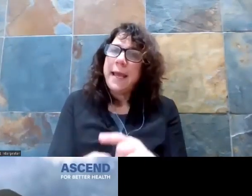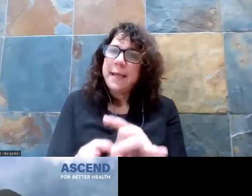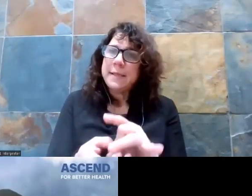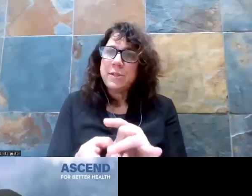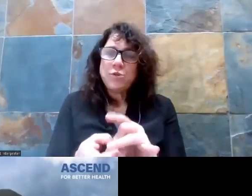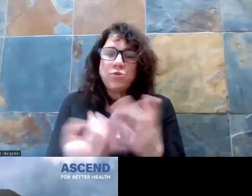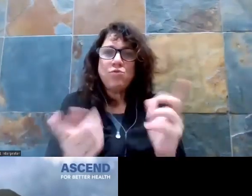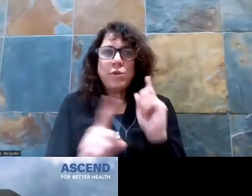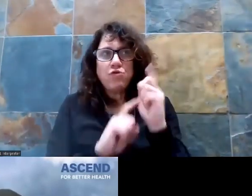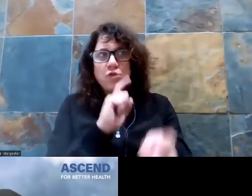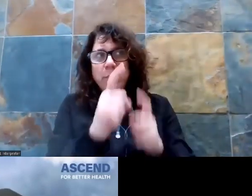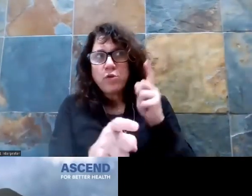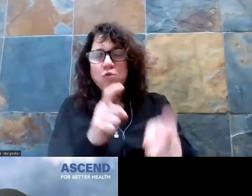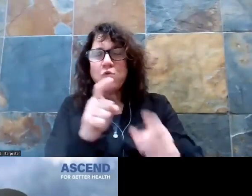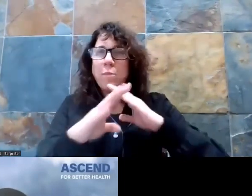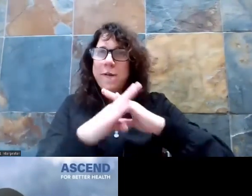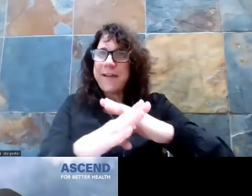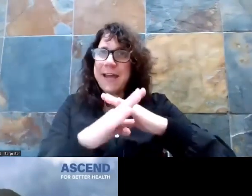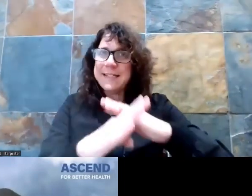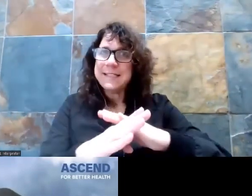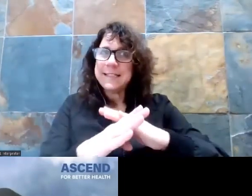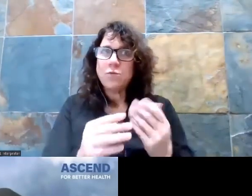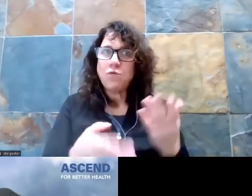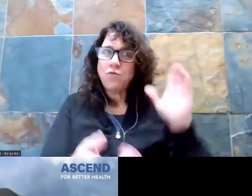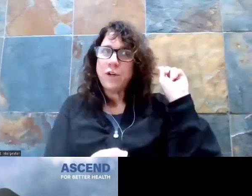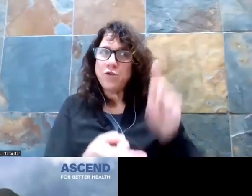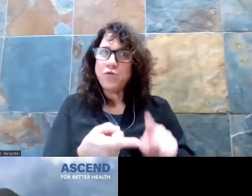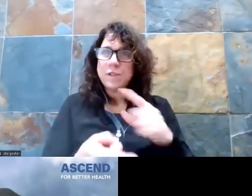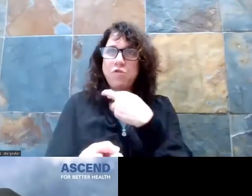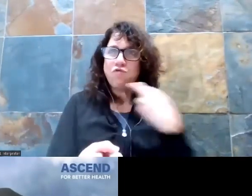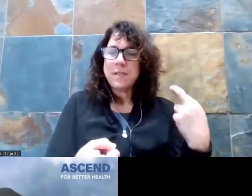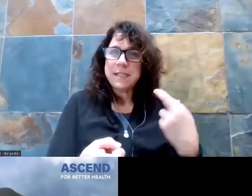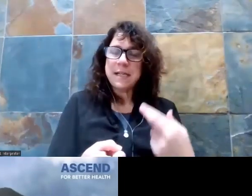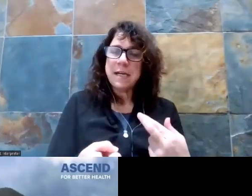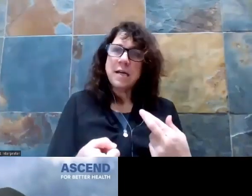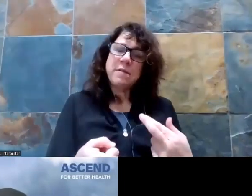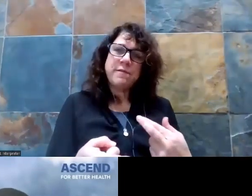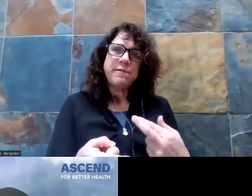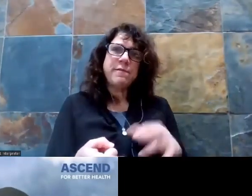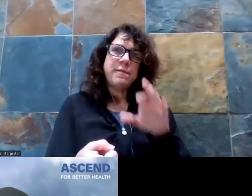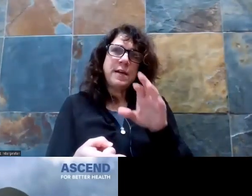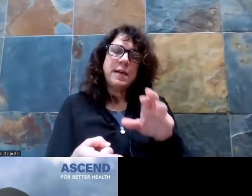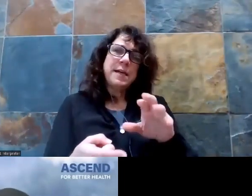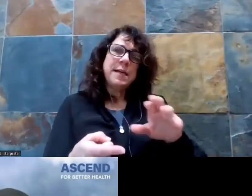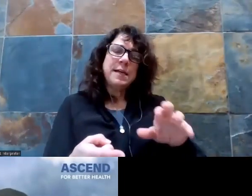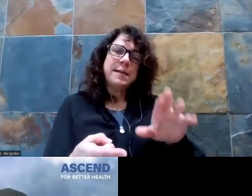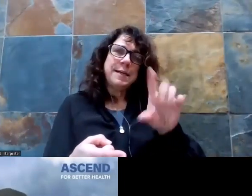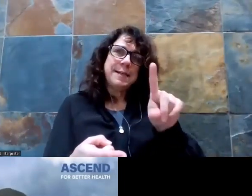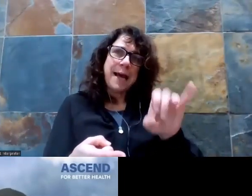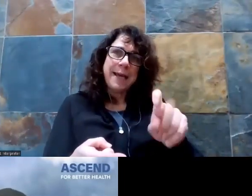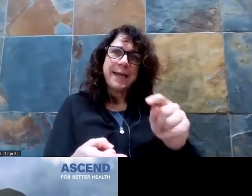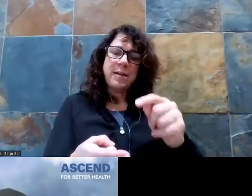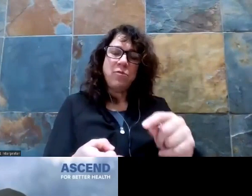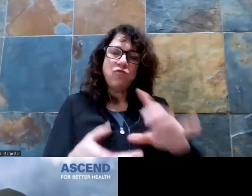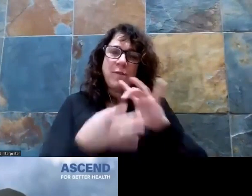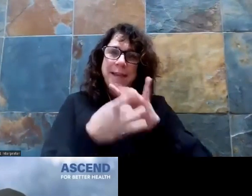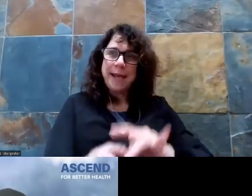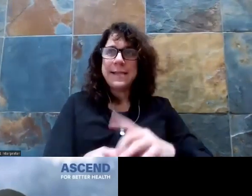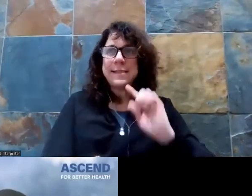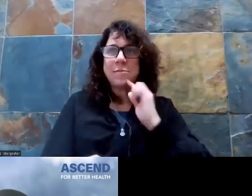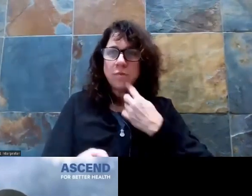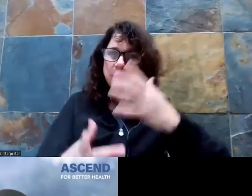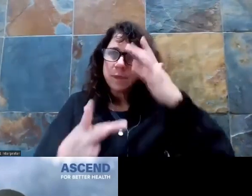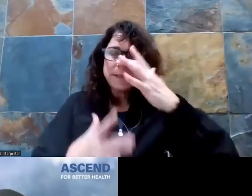can contribute to or prevent or reduce the risk of diet-related chronic diseases. Now, all of a sudden, it's not one size fits